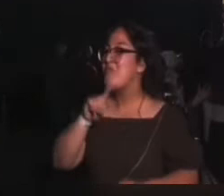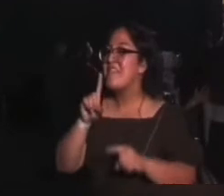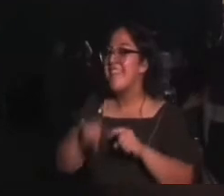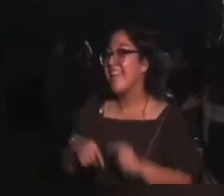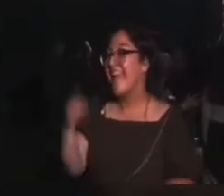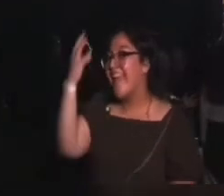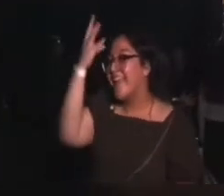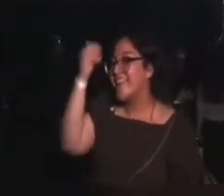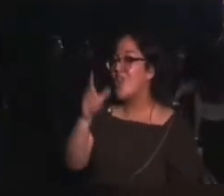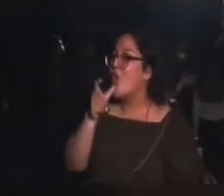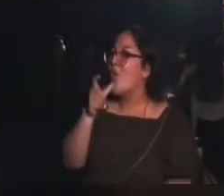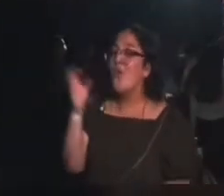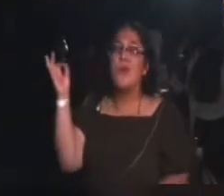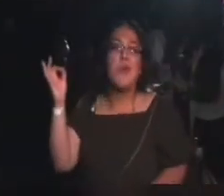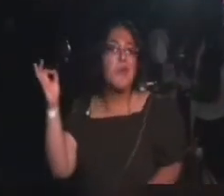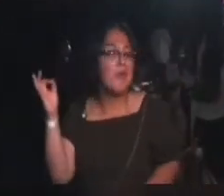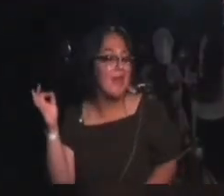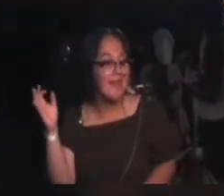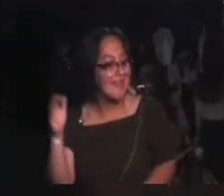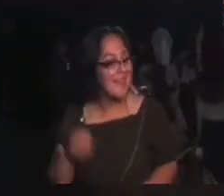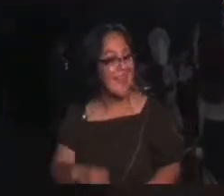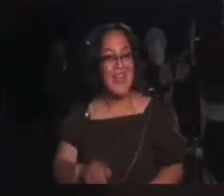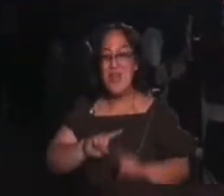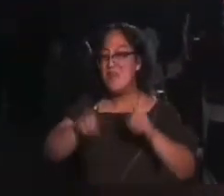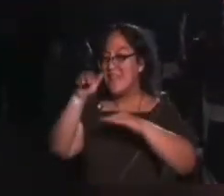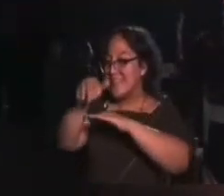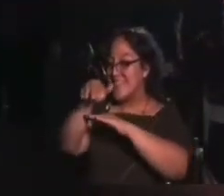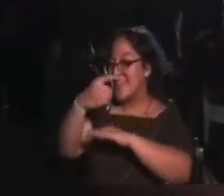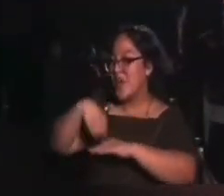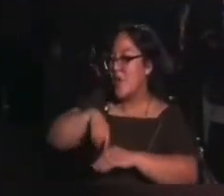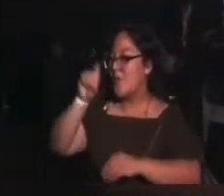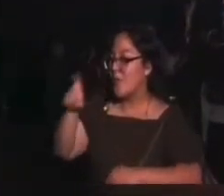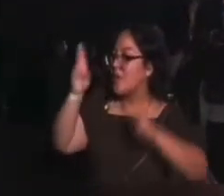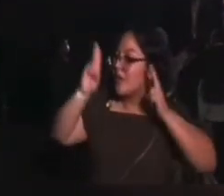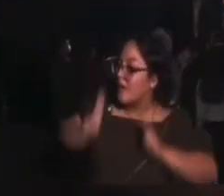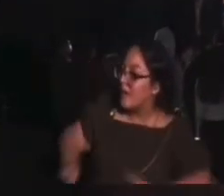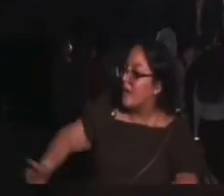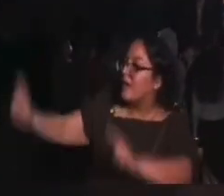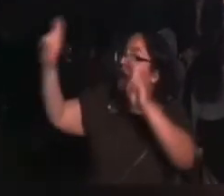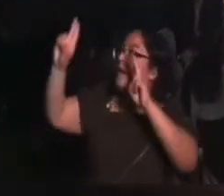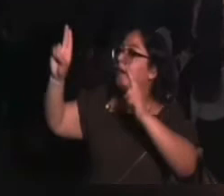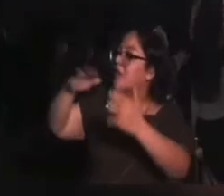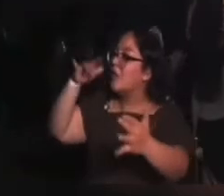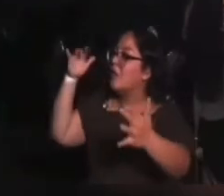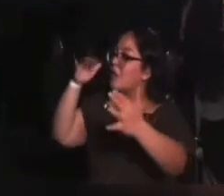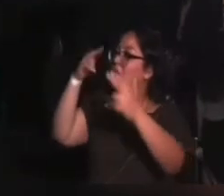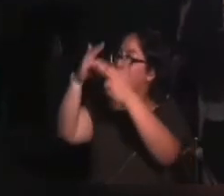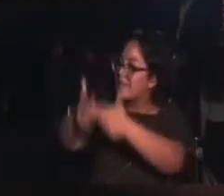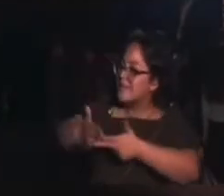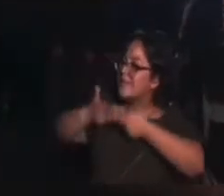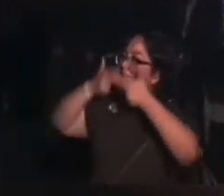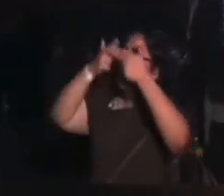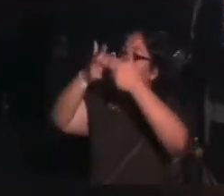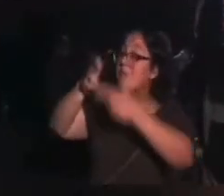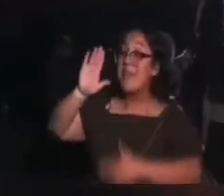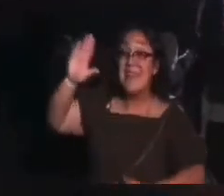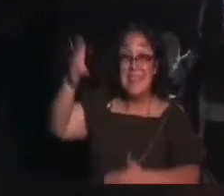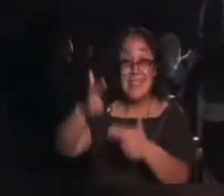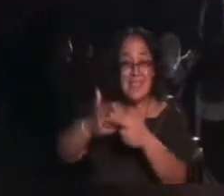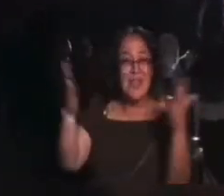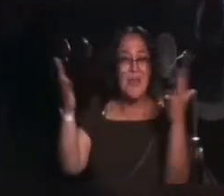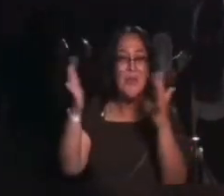todo respeto. Pero esta noche se trata de darle honra y gloria a quien lo merece. Su nombre